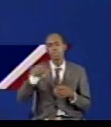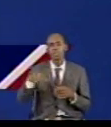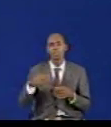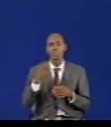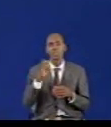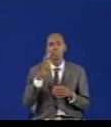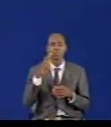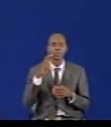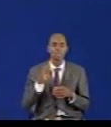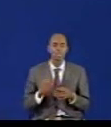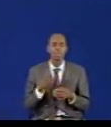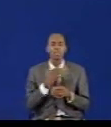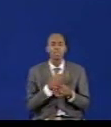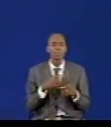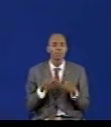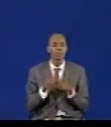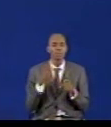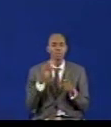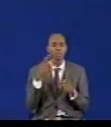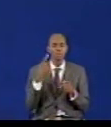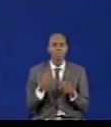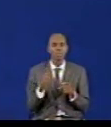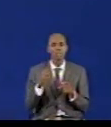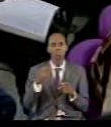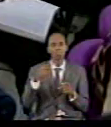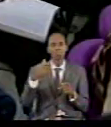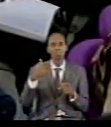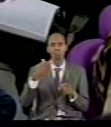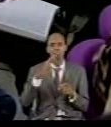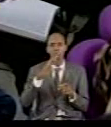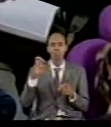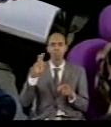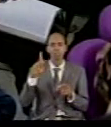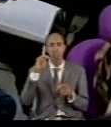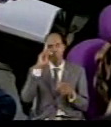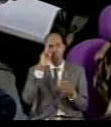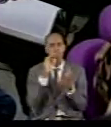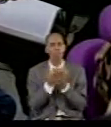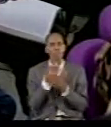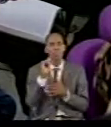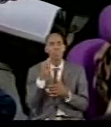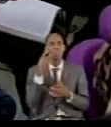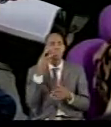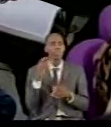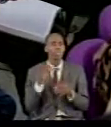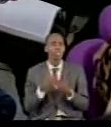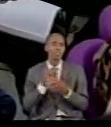of the Greeks, believed. Verse 2. In verse 2,